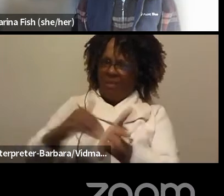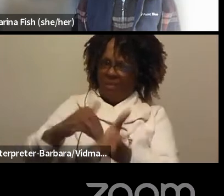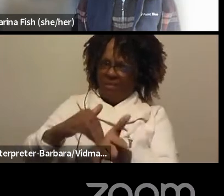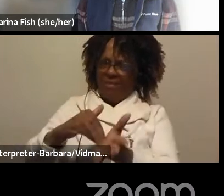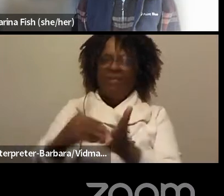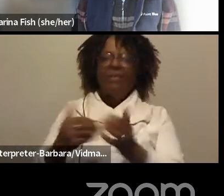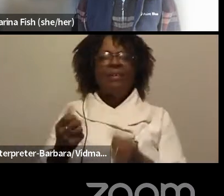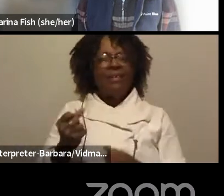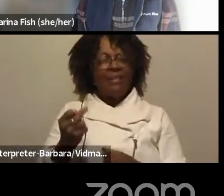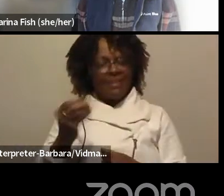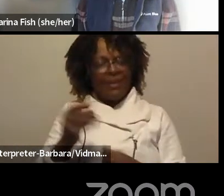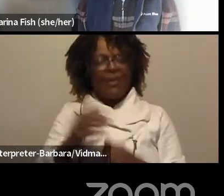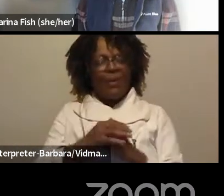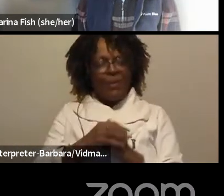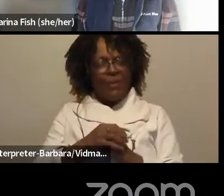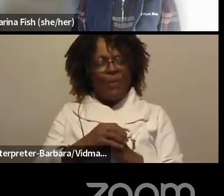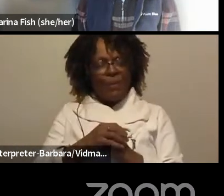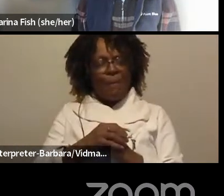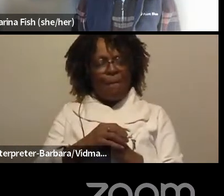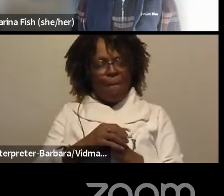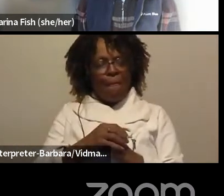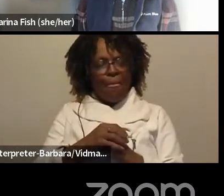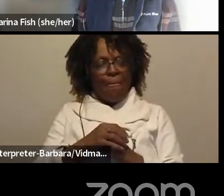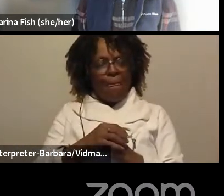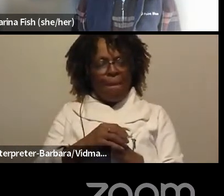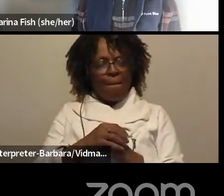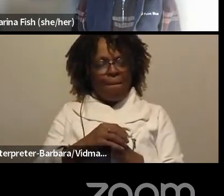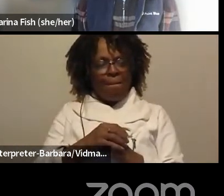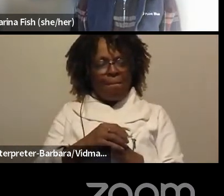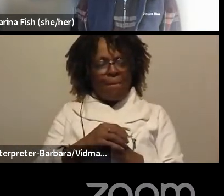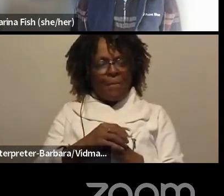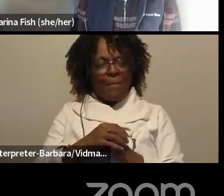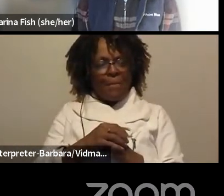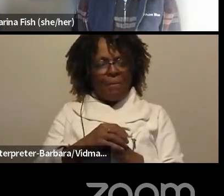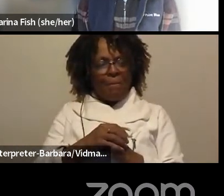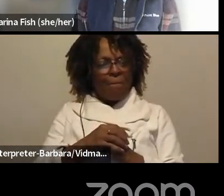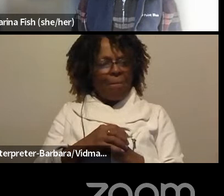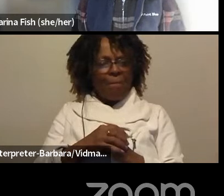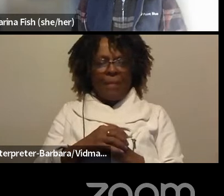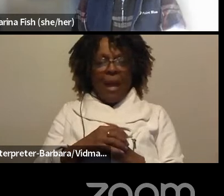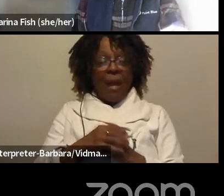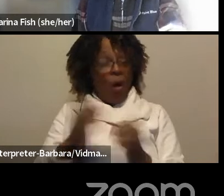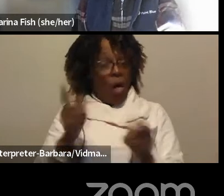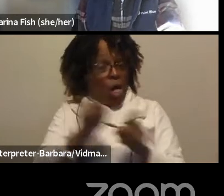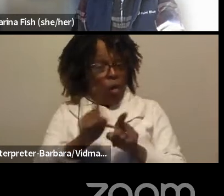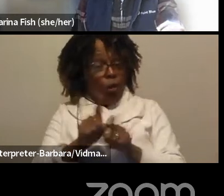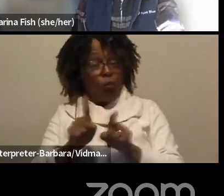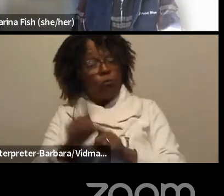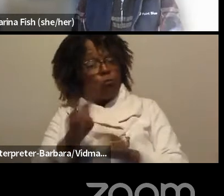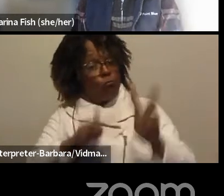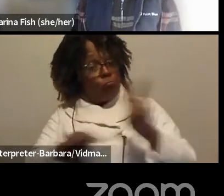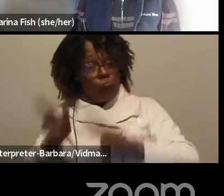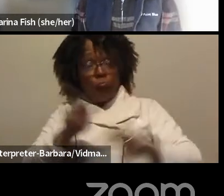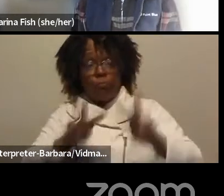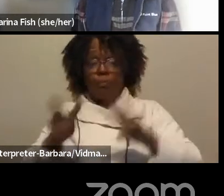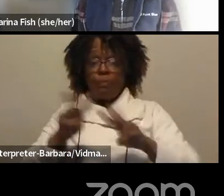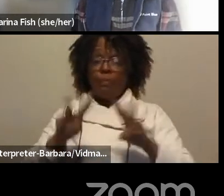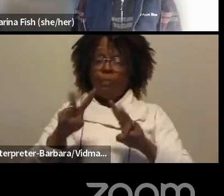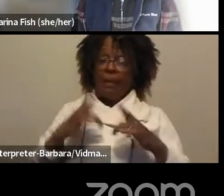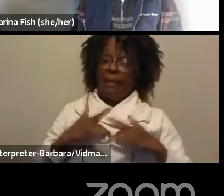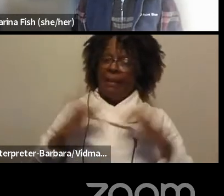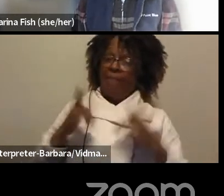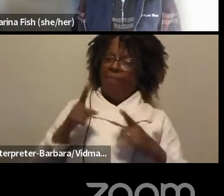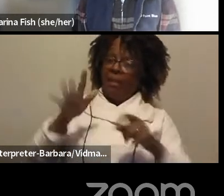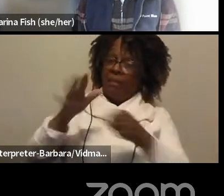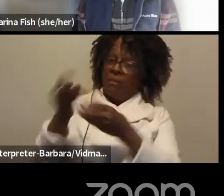And I was like, well, first I'm gonna start with whatever the stuff they have on campus in terms of like concert band and music and things